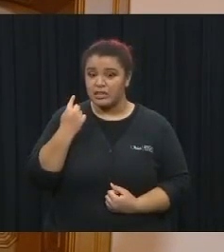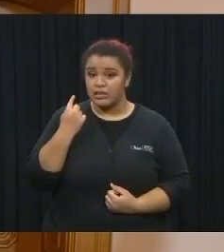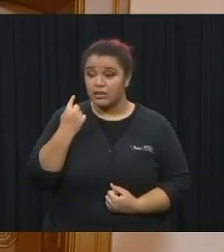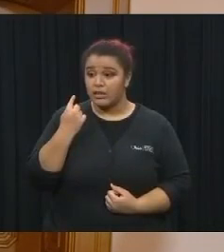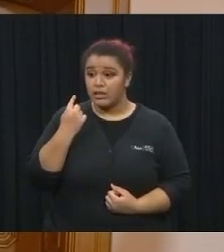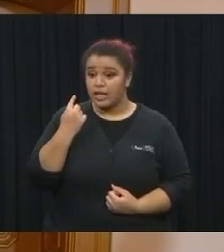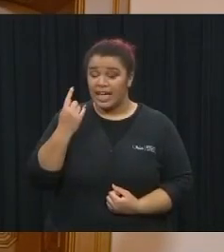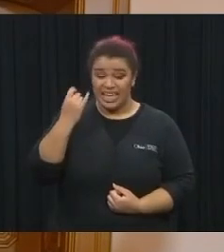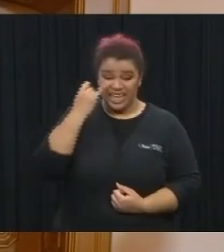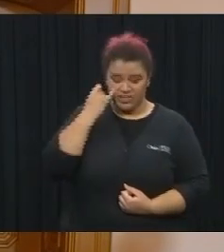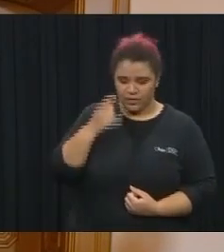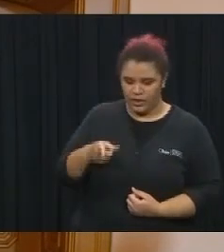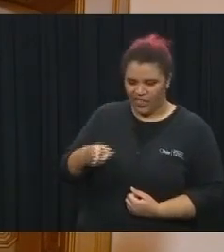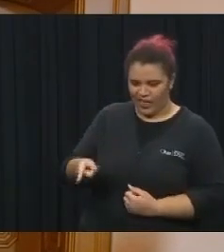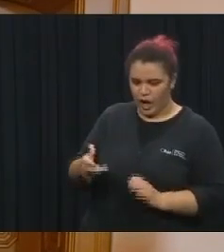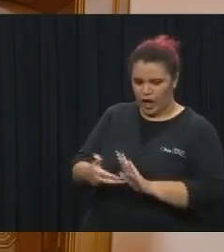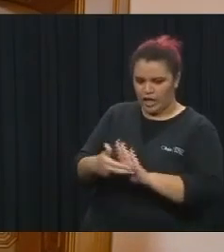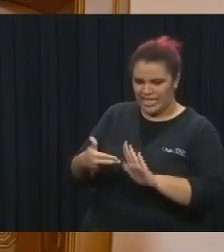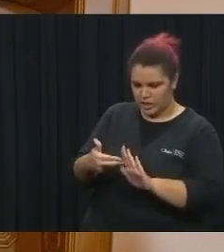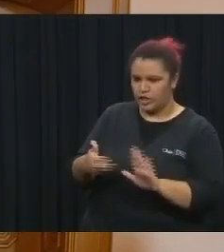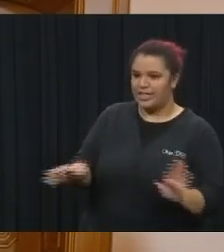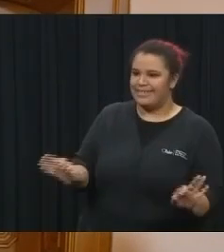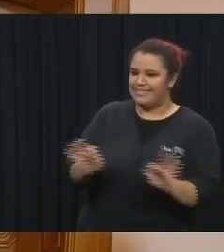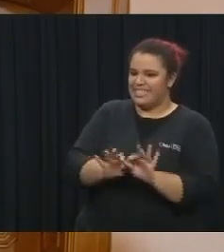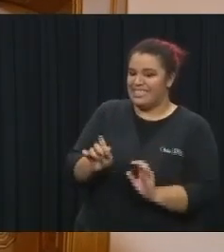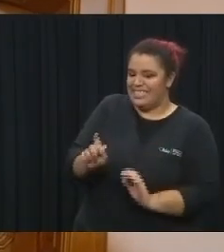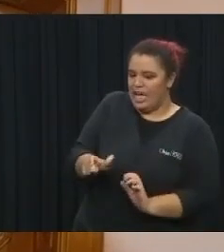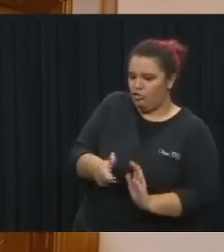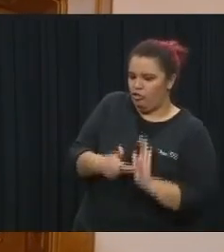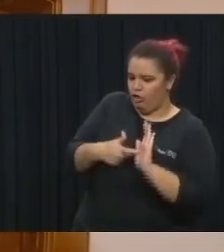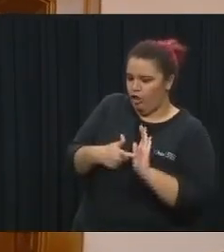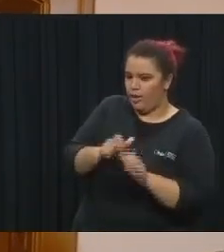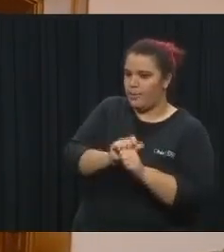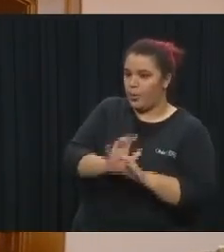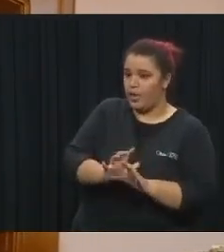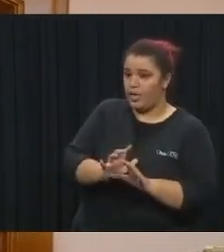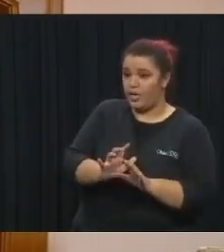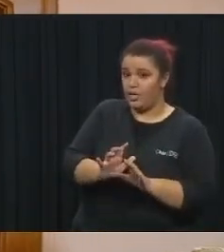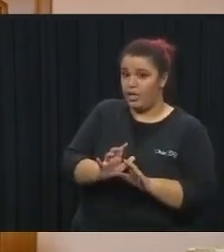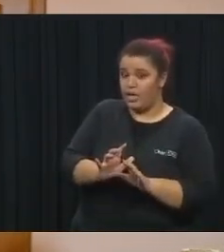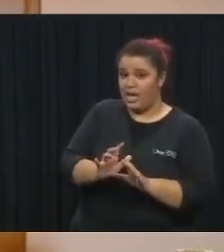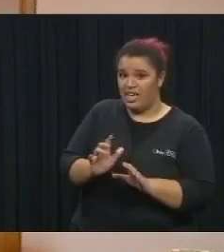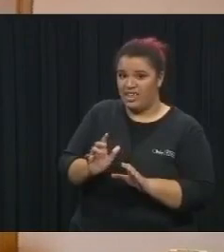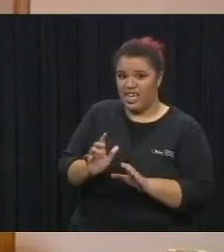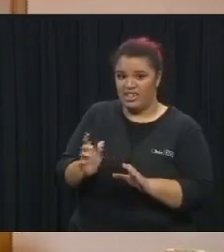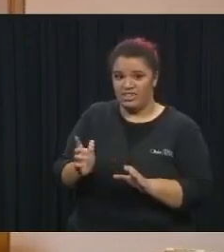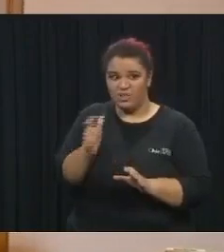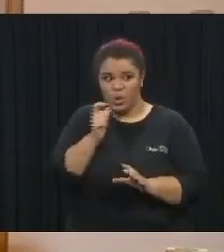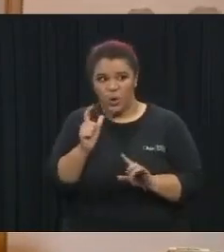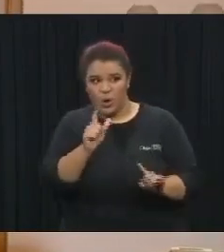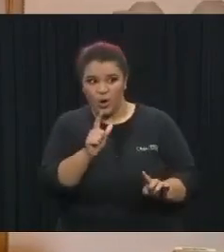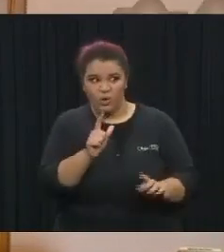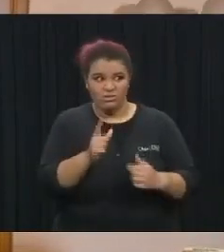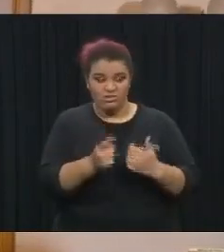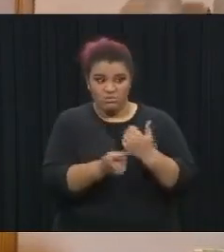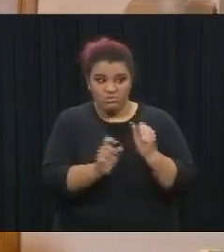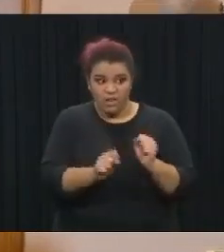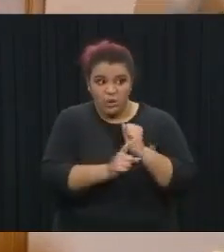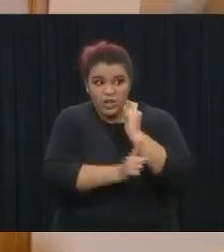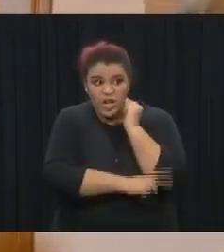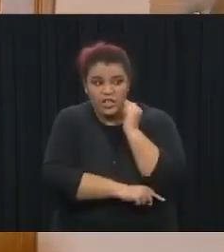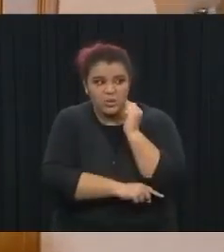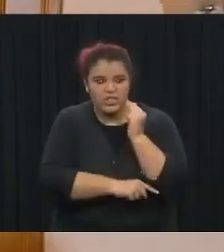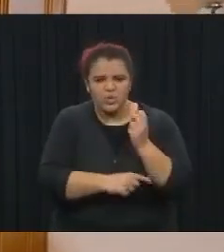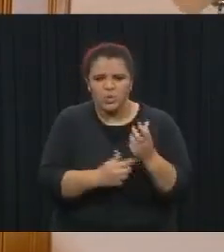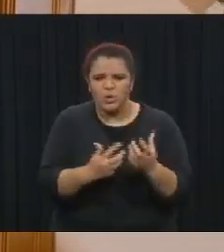obligated to go to work or things like that? Yes, there absolutely are consequences. And again, as the Lieutenant Governor